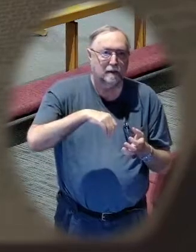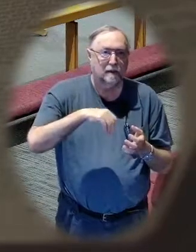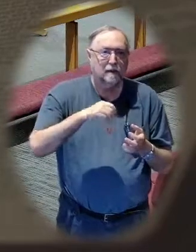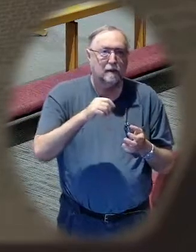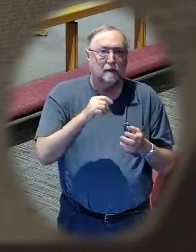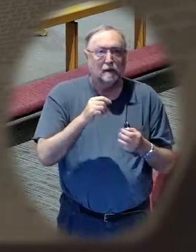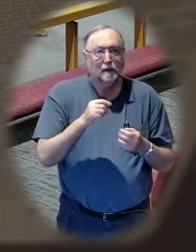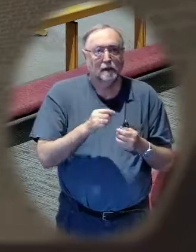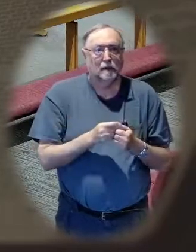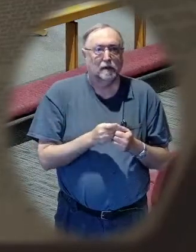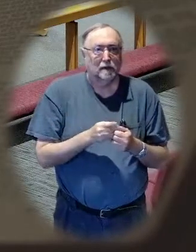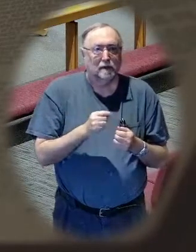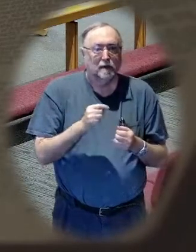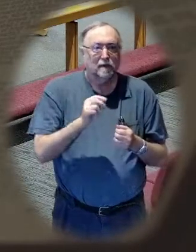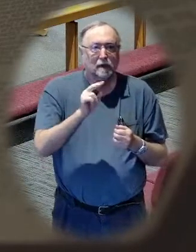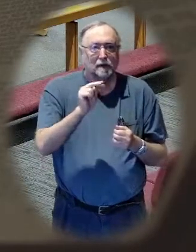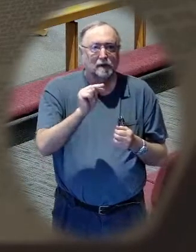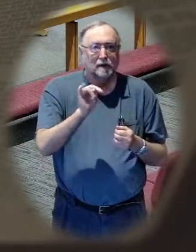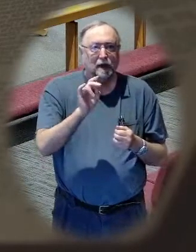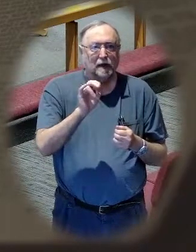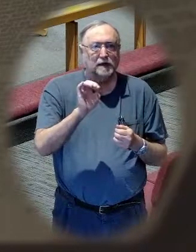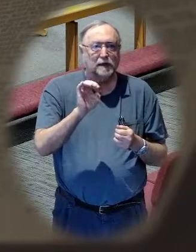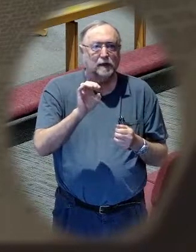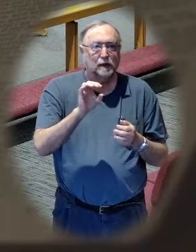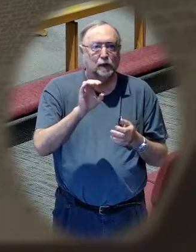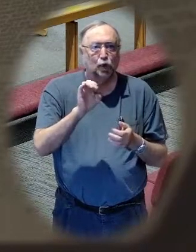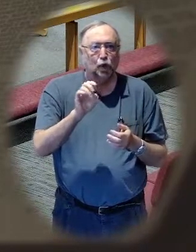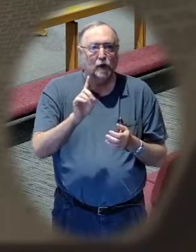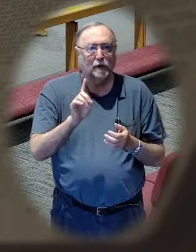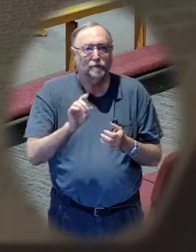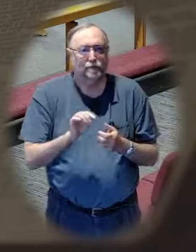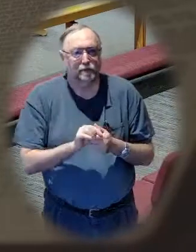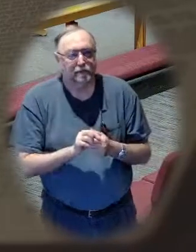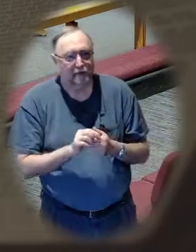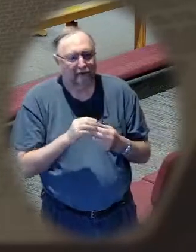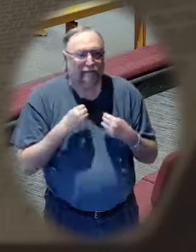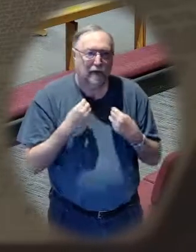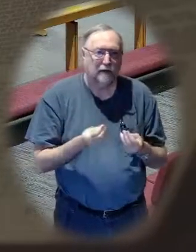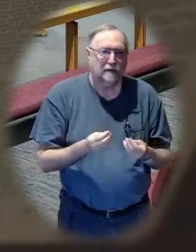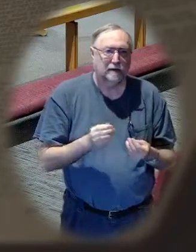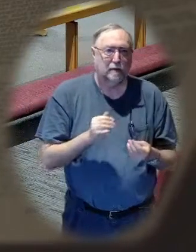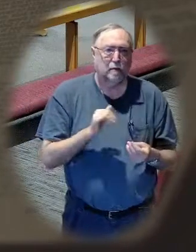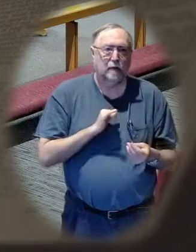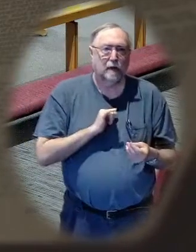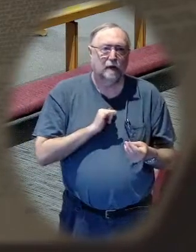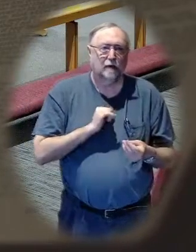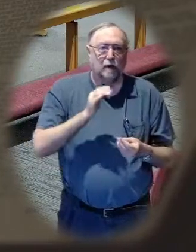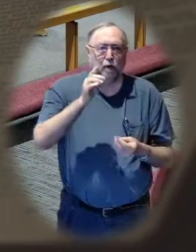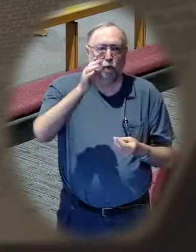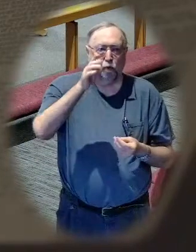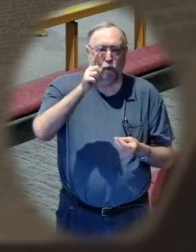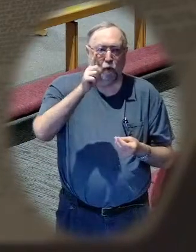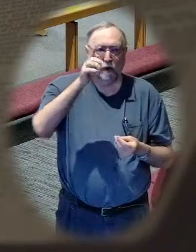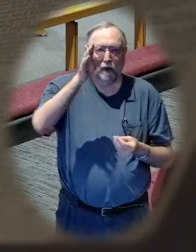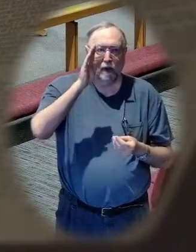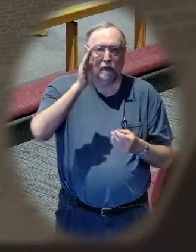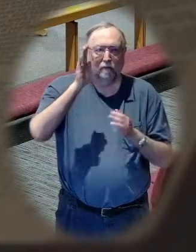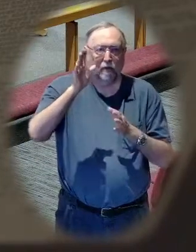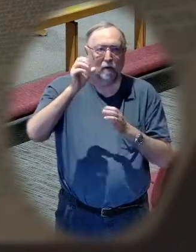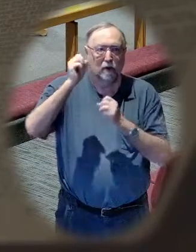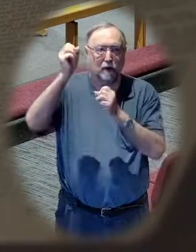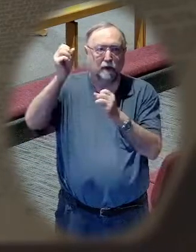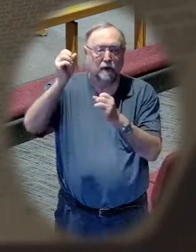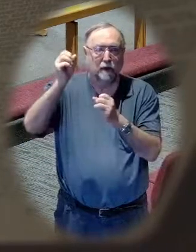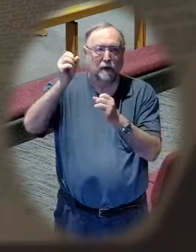as we do just that. In the words of the Nicene Creed, we confess, I believe in one God, the